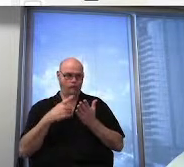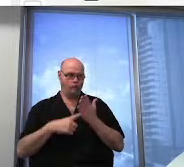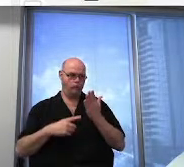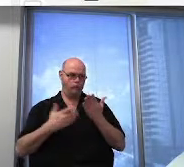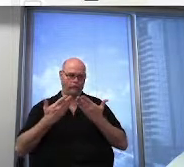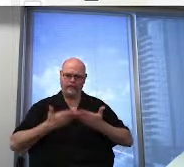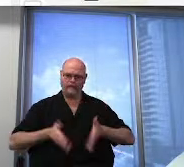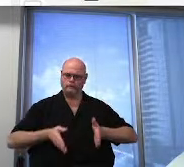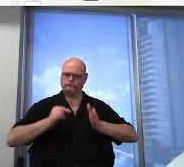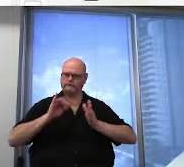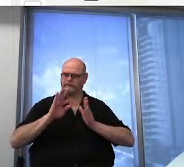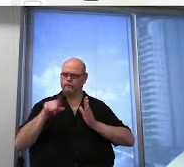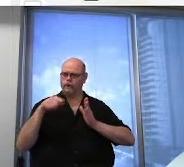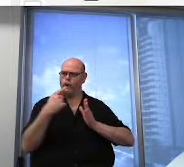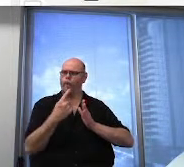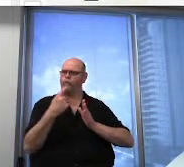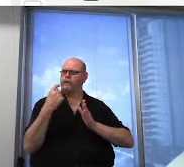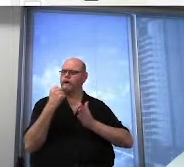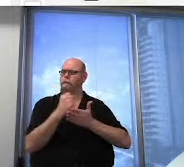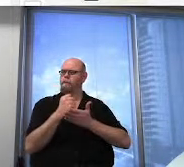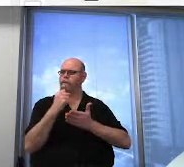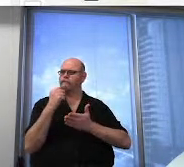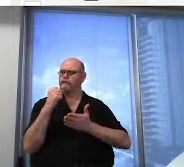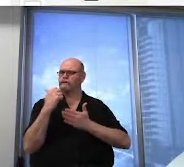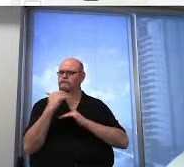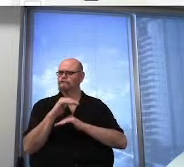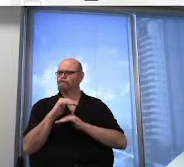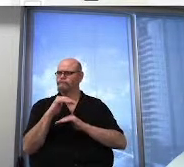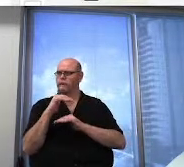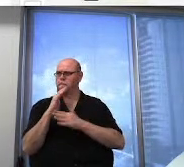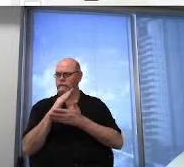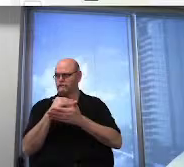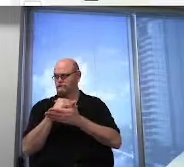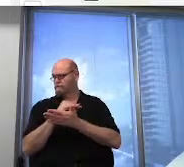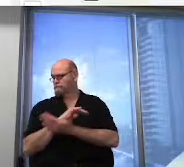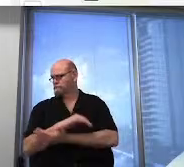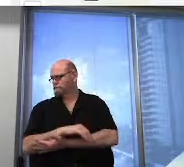would the ratepayers lose if we only approve the constrained budget?